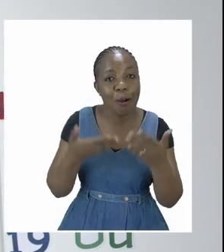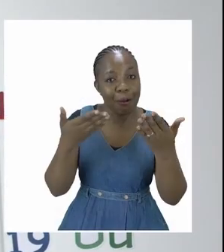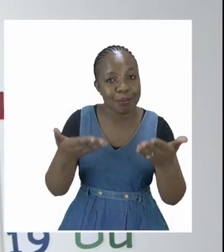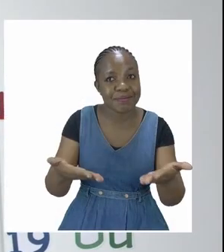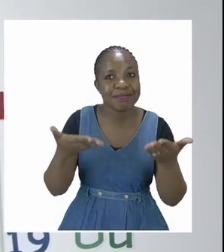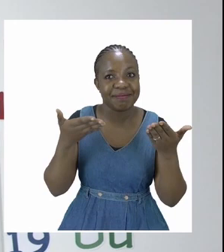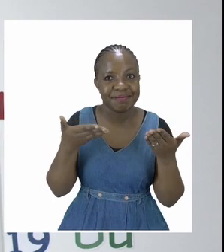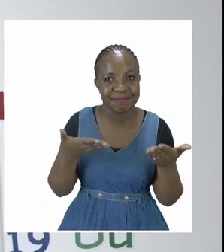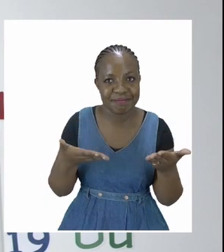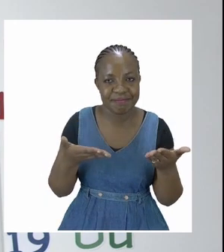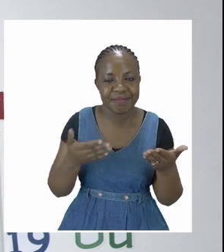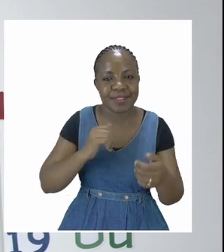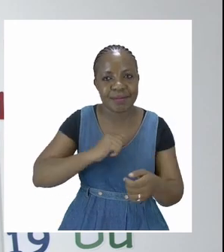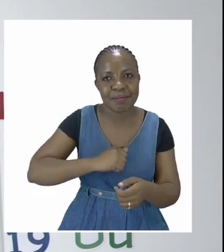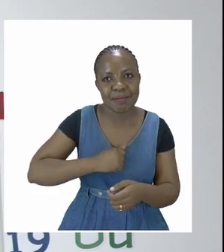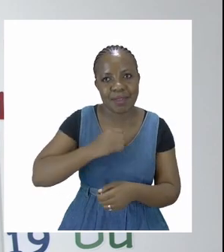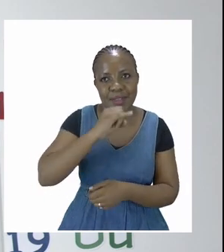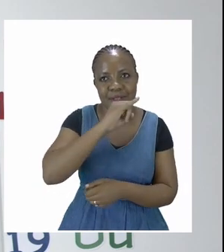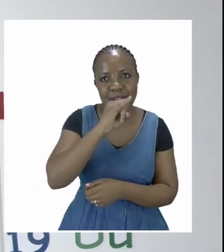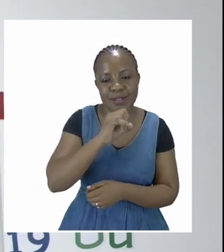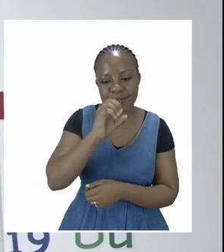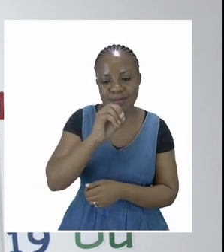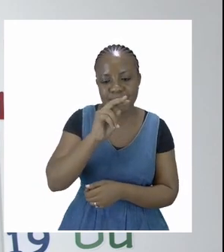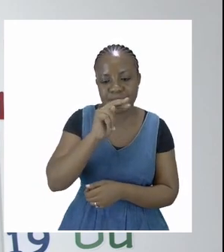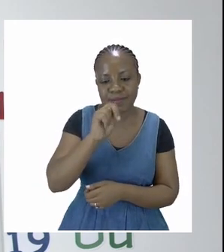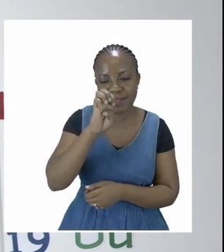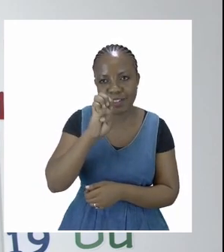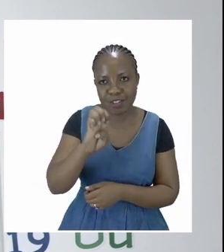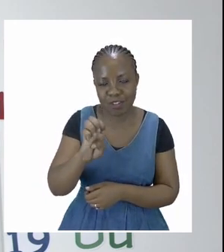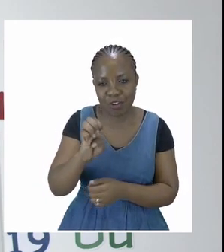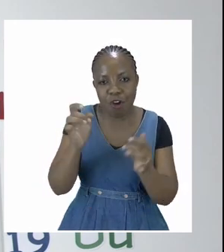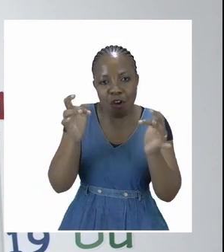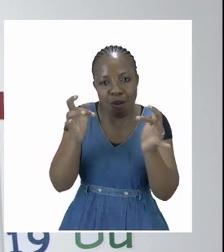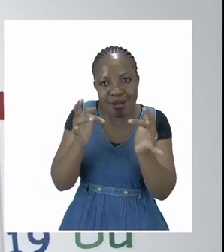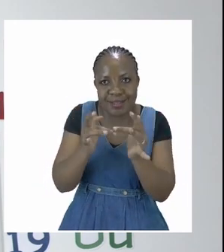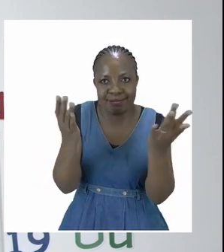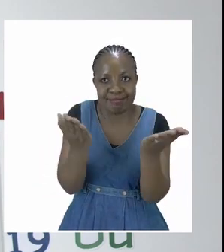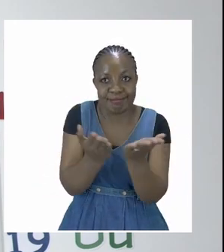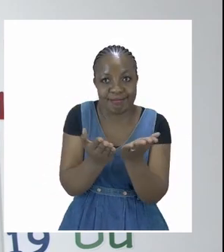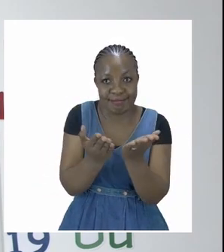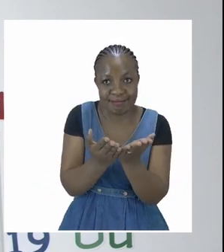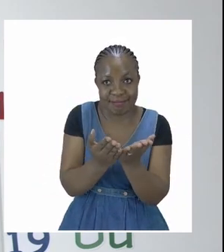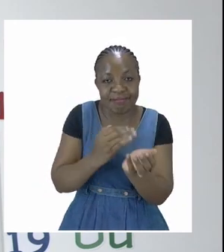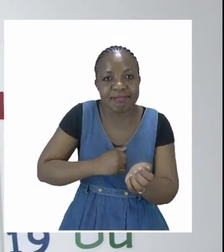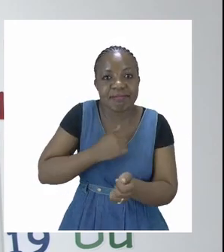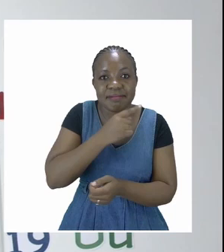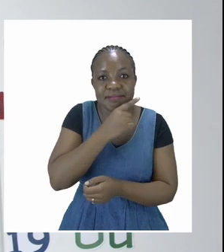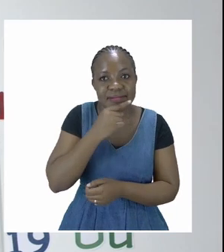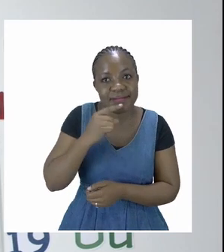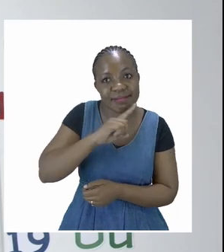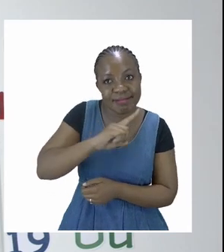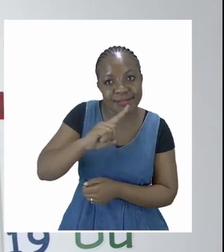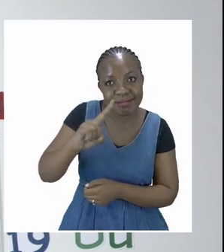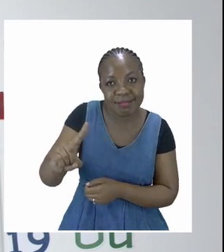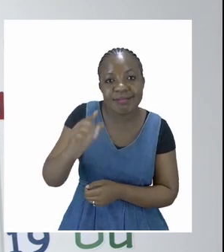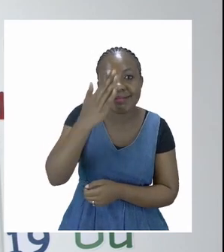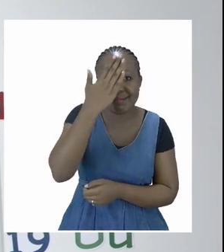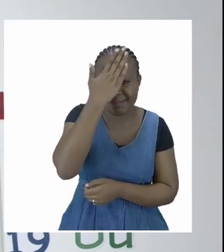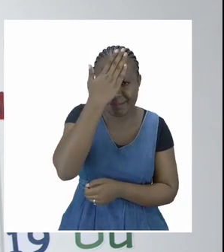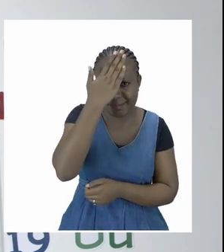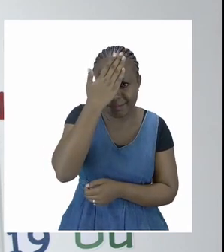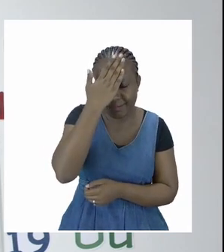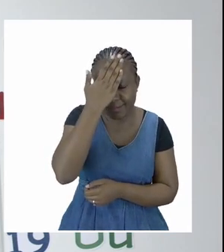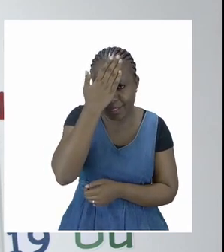Welcome to My Zone Online School. My name is Teacher Mutsa. Get your education